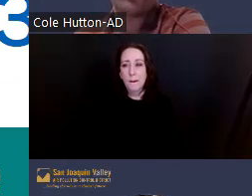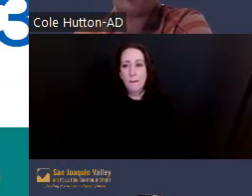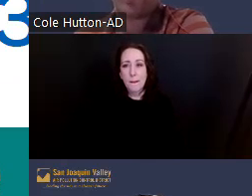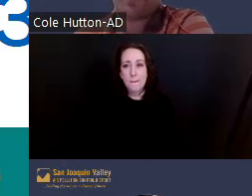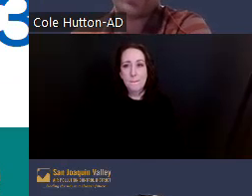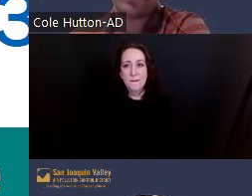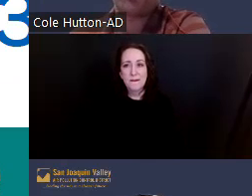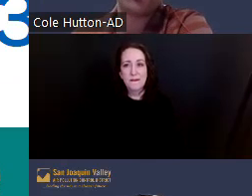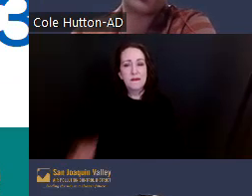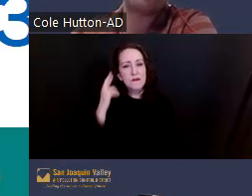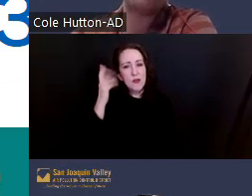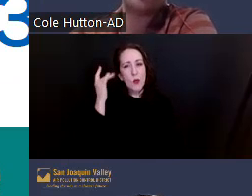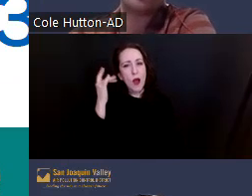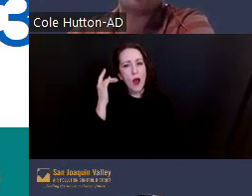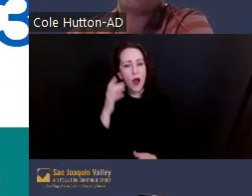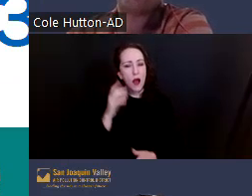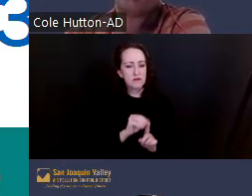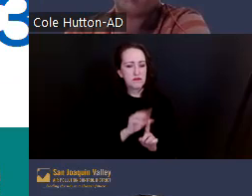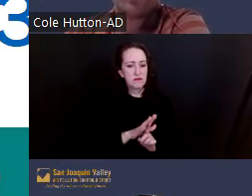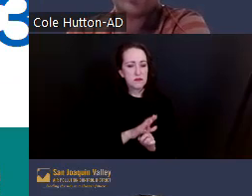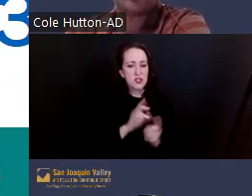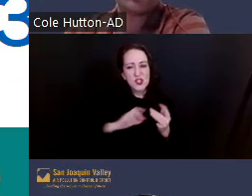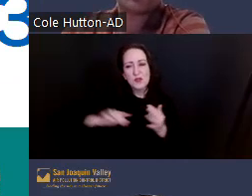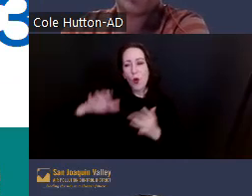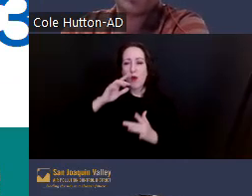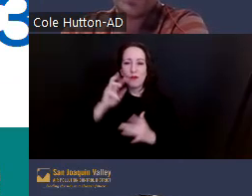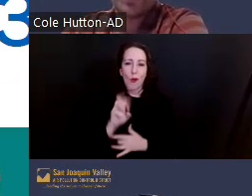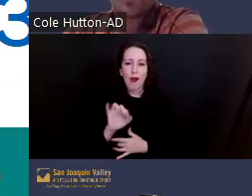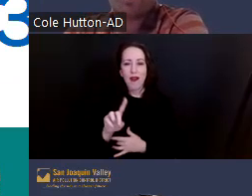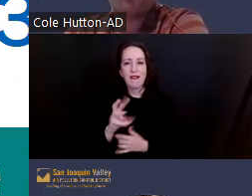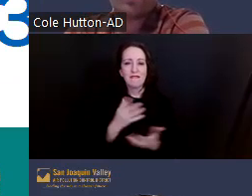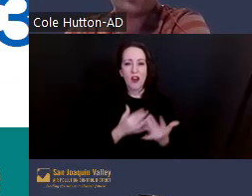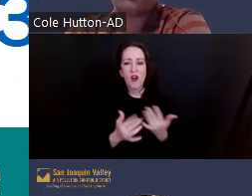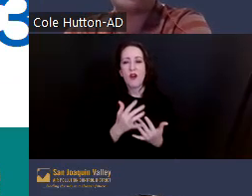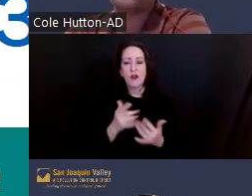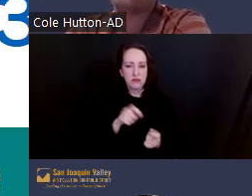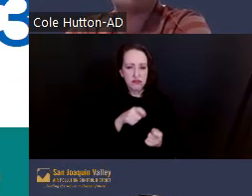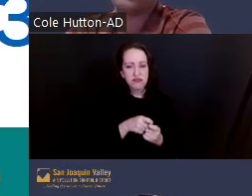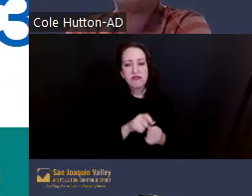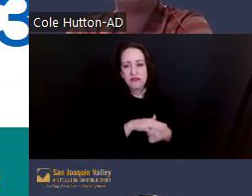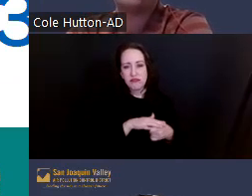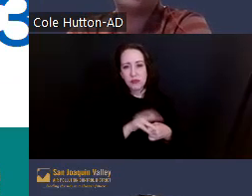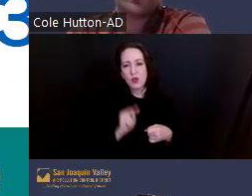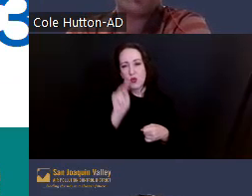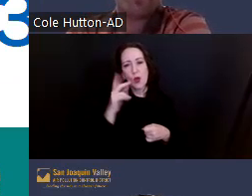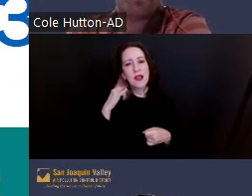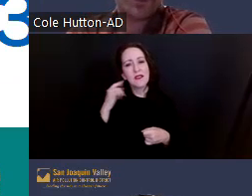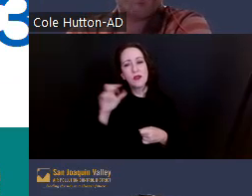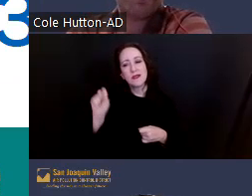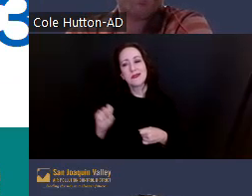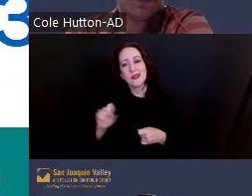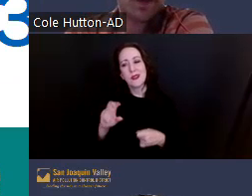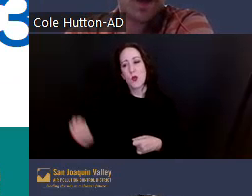the reason for that was the influence of smoke from wildfires, specifically wildfires located in Northern California and Southern